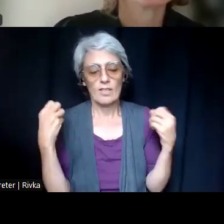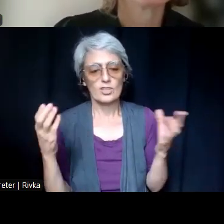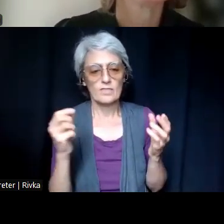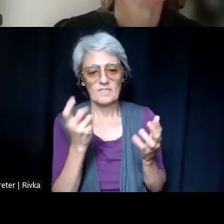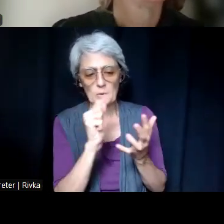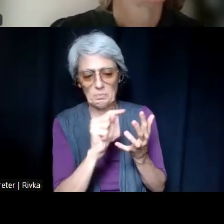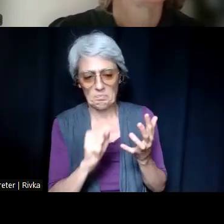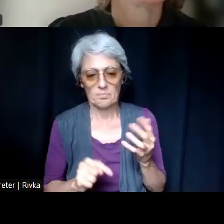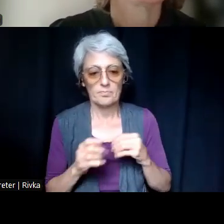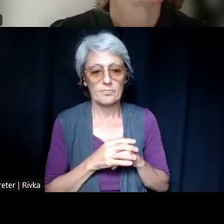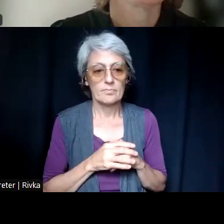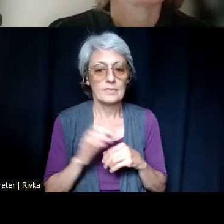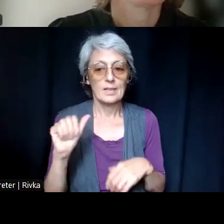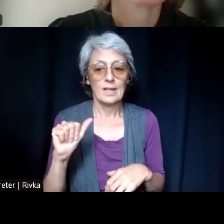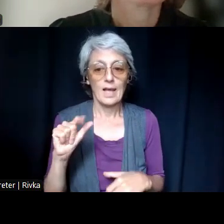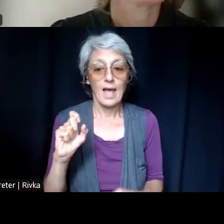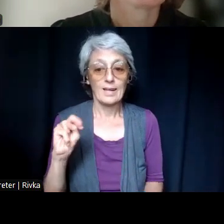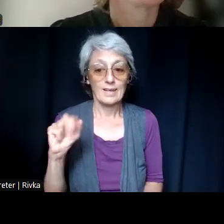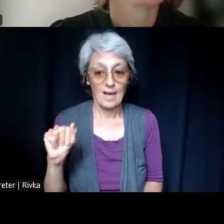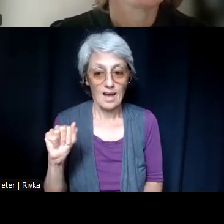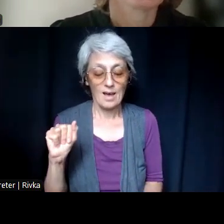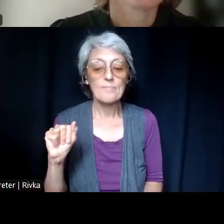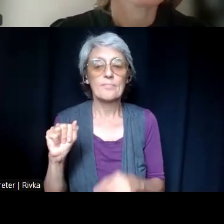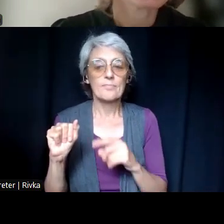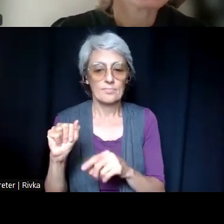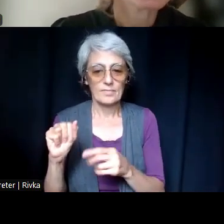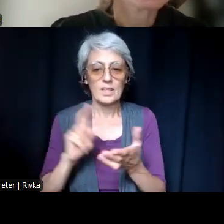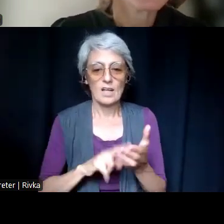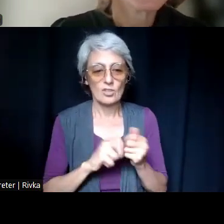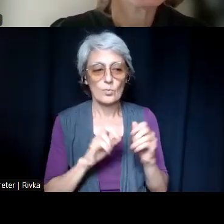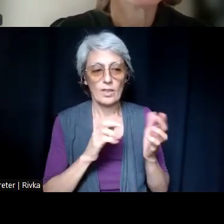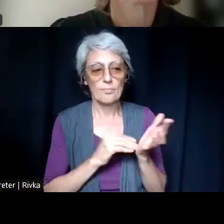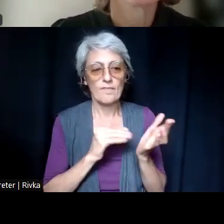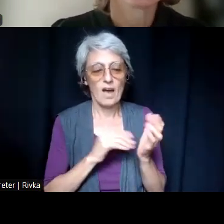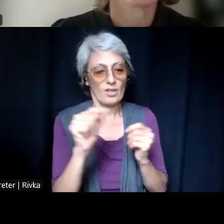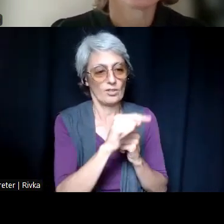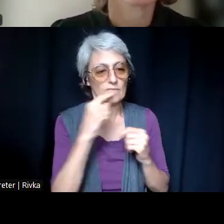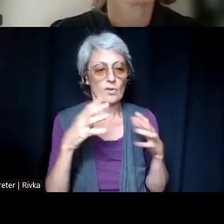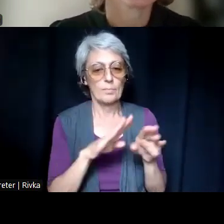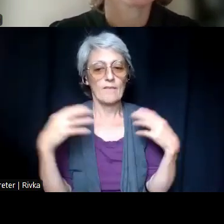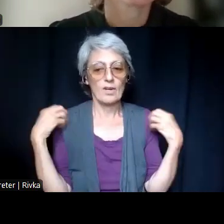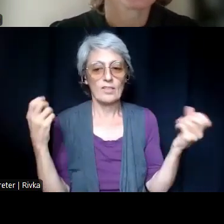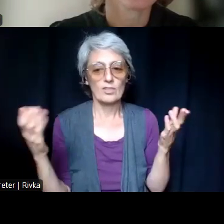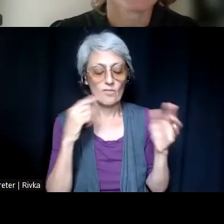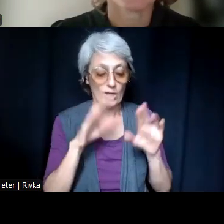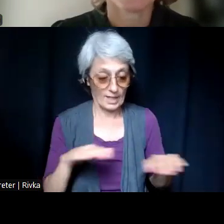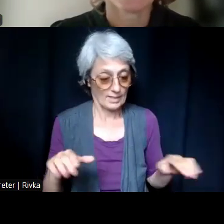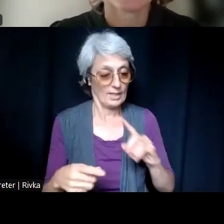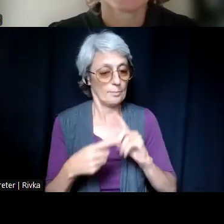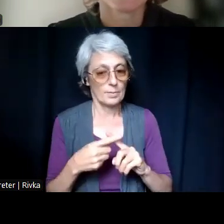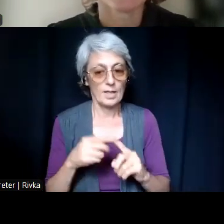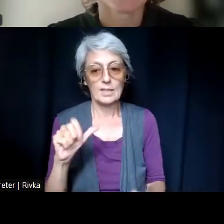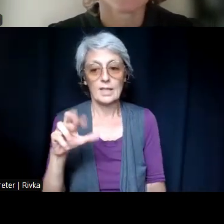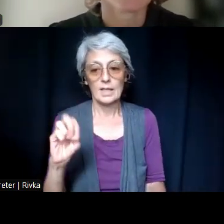plan, Aetna, contracts with providers for behavioral health services for kids, as well as our care